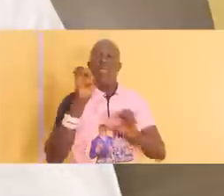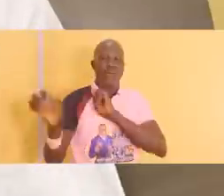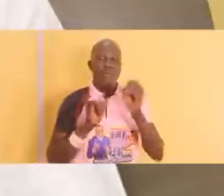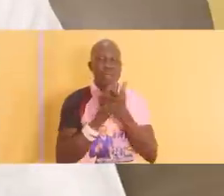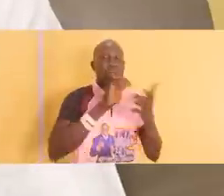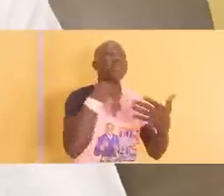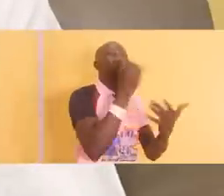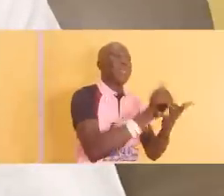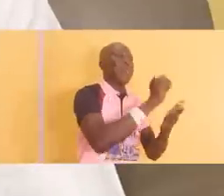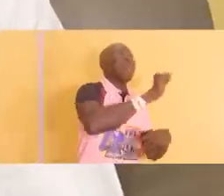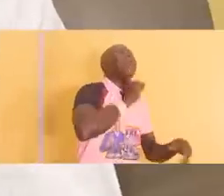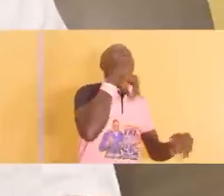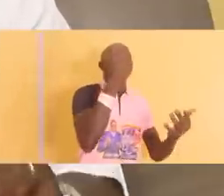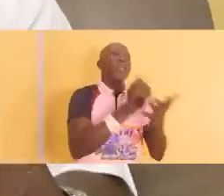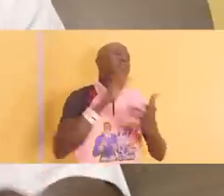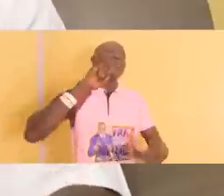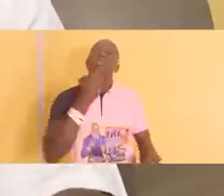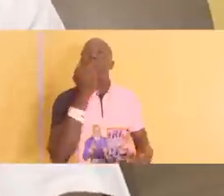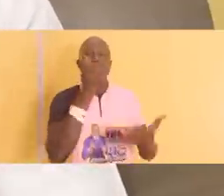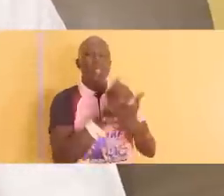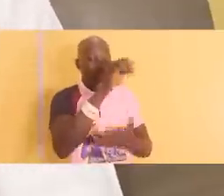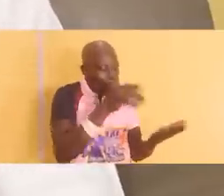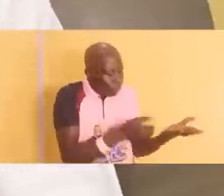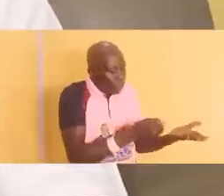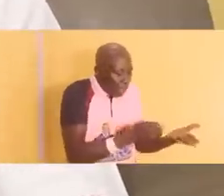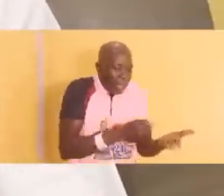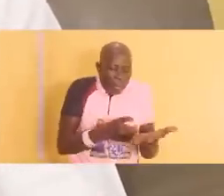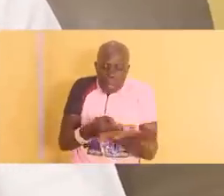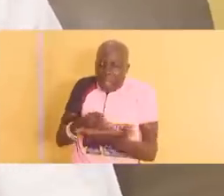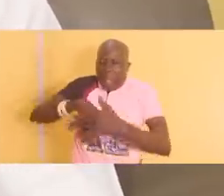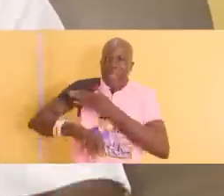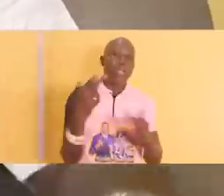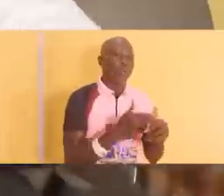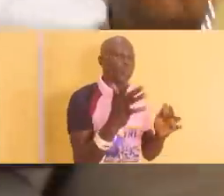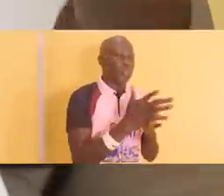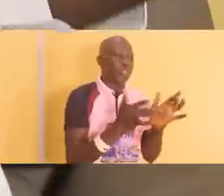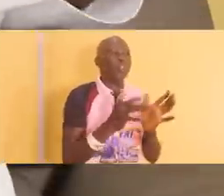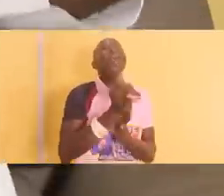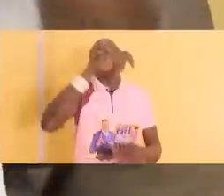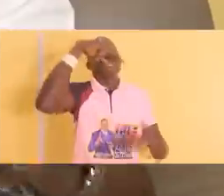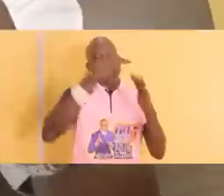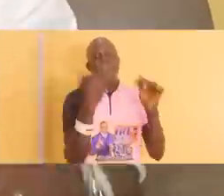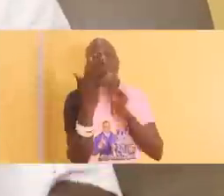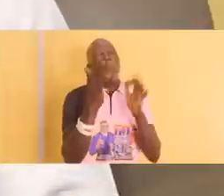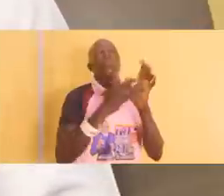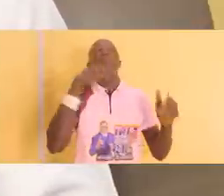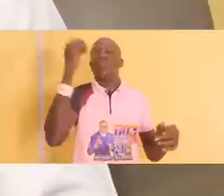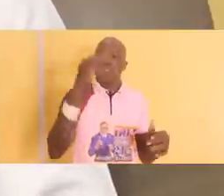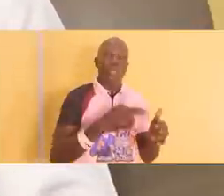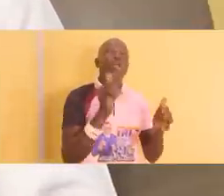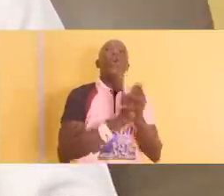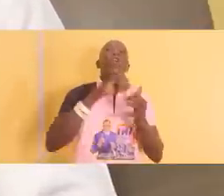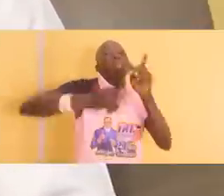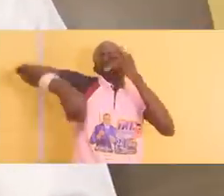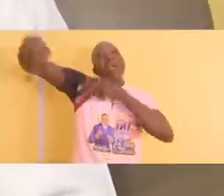So that I can save me. Say seriously. You type it in the name of Jesus. I declare in the name of